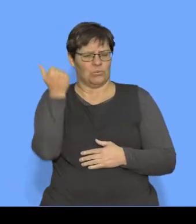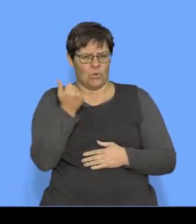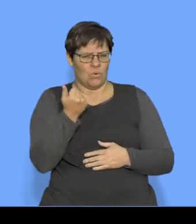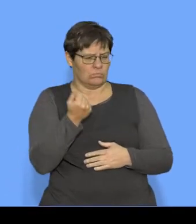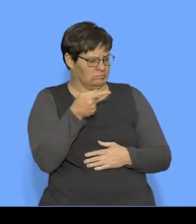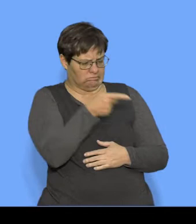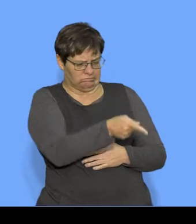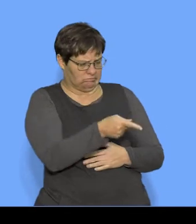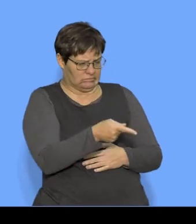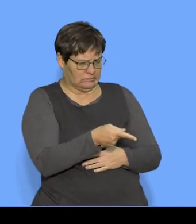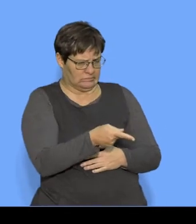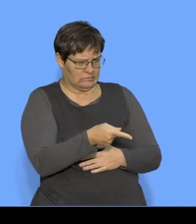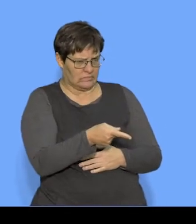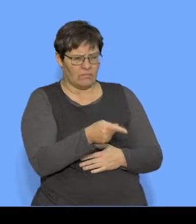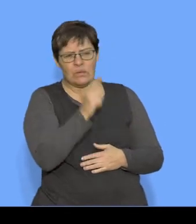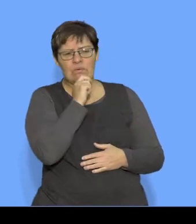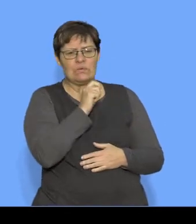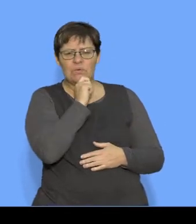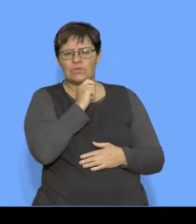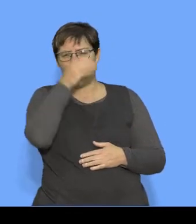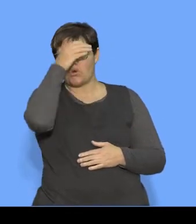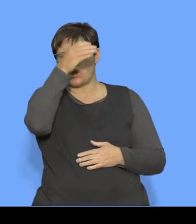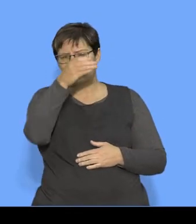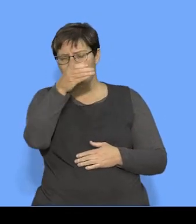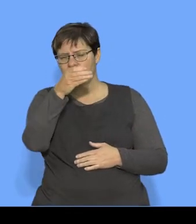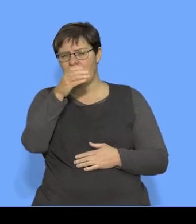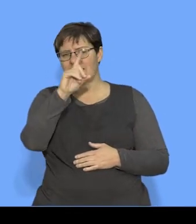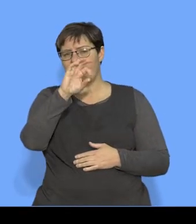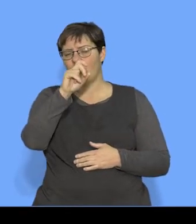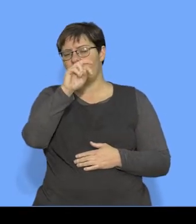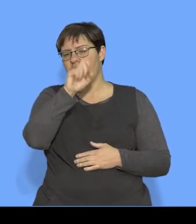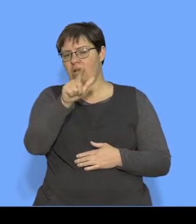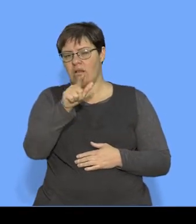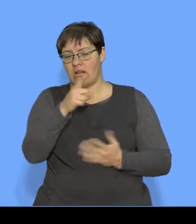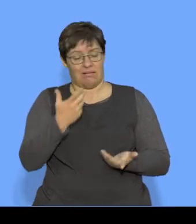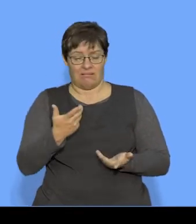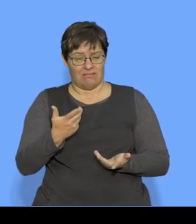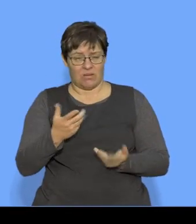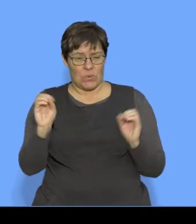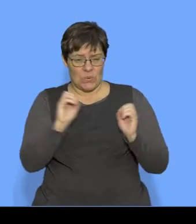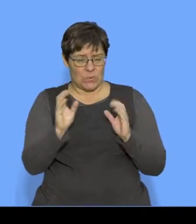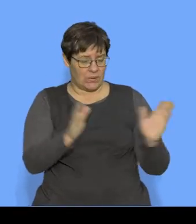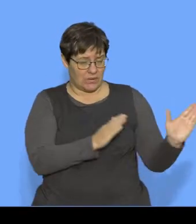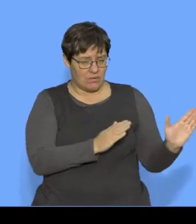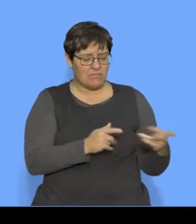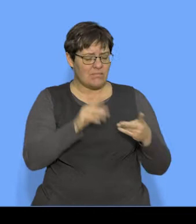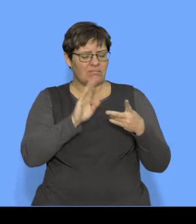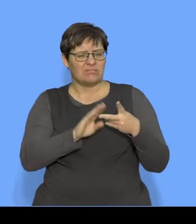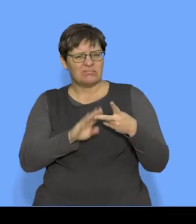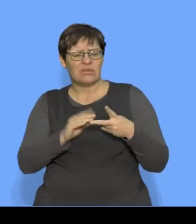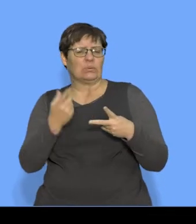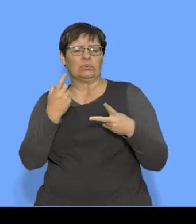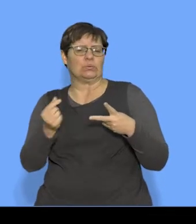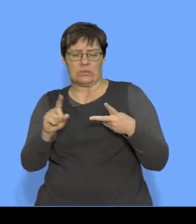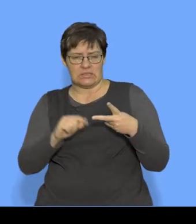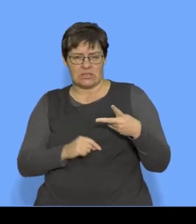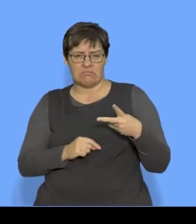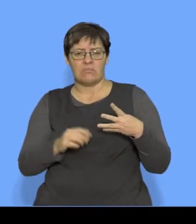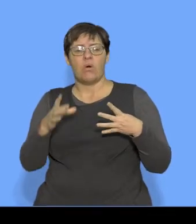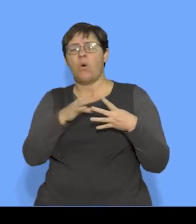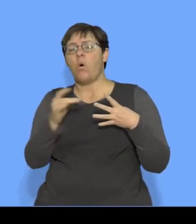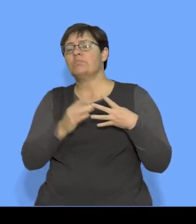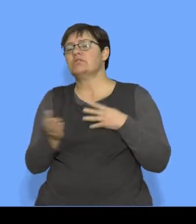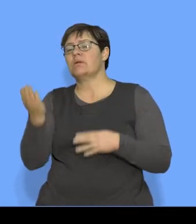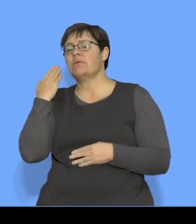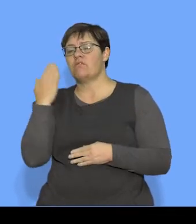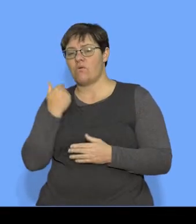did not know how to do this, right? If I did not use the concept of diagonals, what else can I do? Remember, one of the options